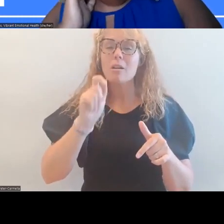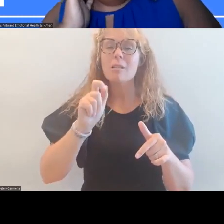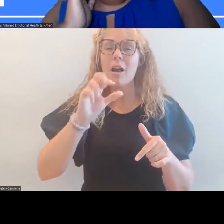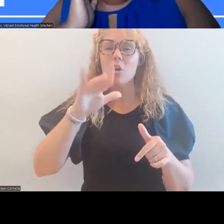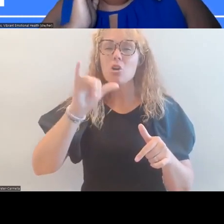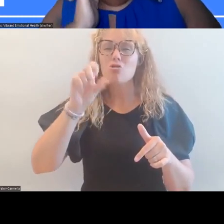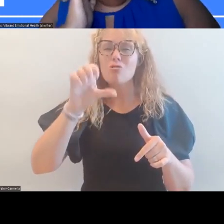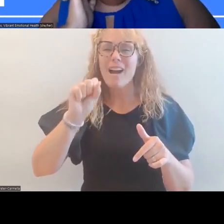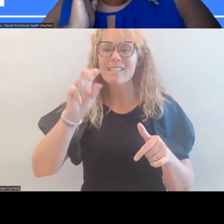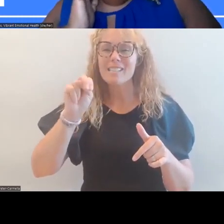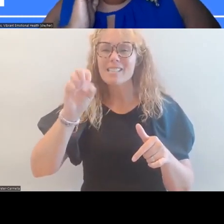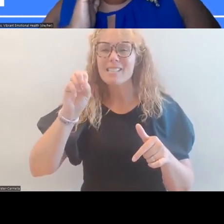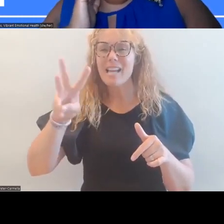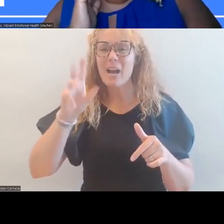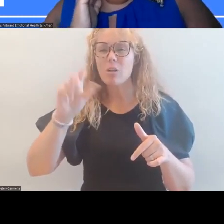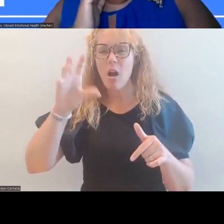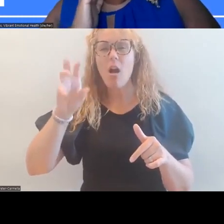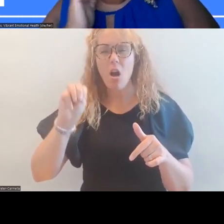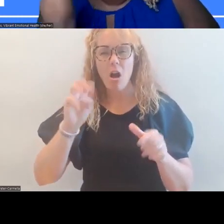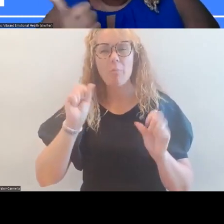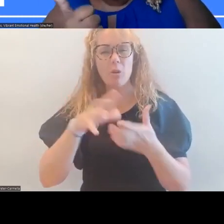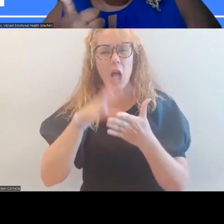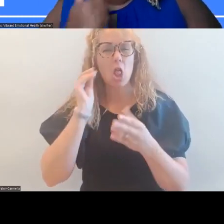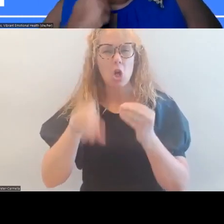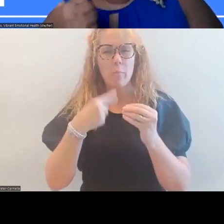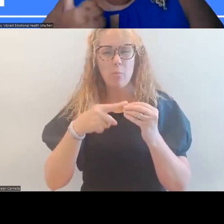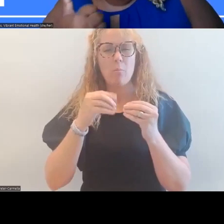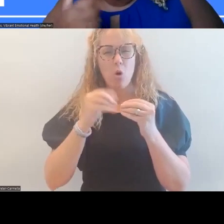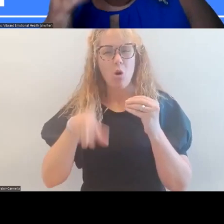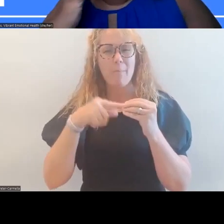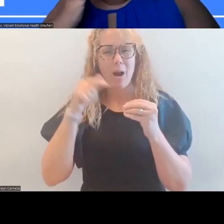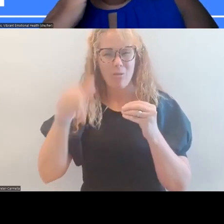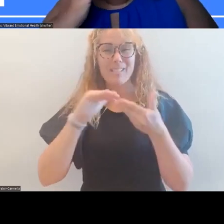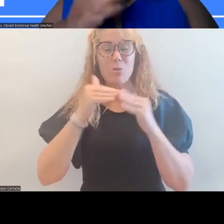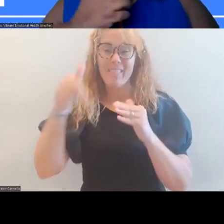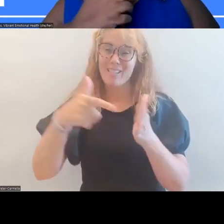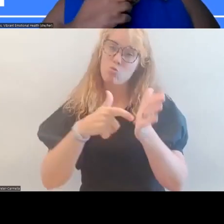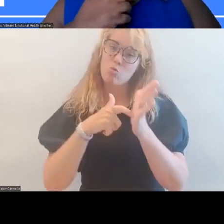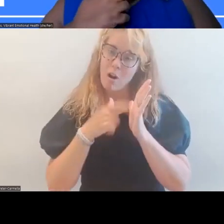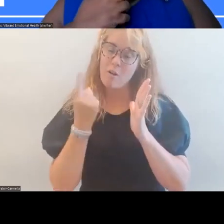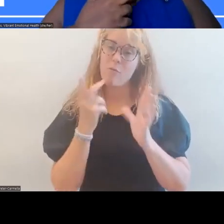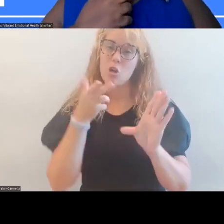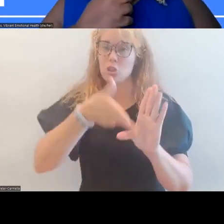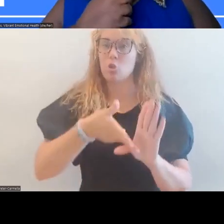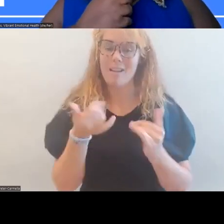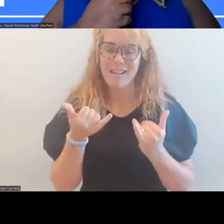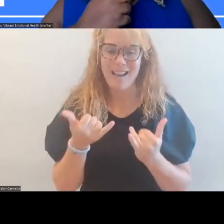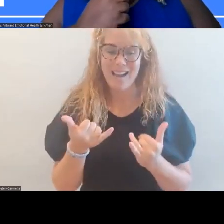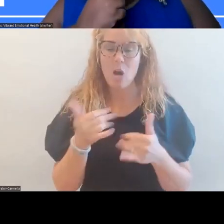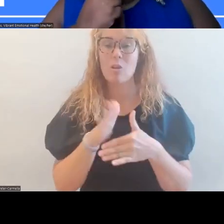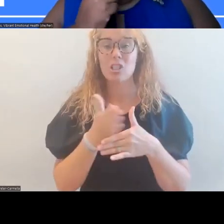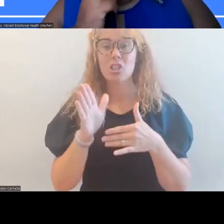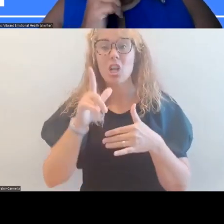talk.crisisnow.com, where you can find more information about this learning community. You can register because that is required for you to join now. Share that link